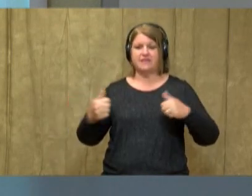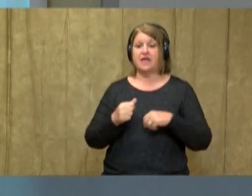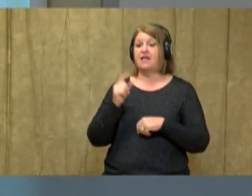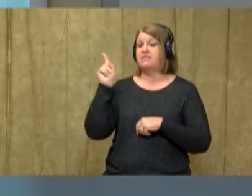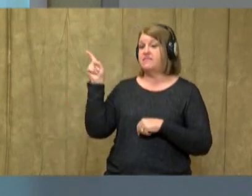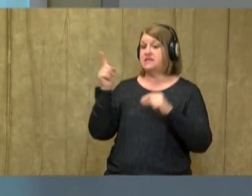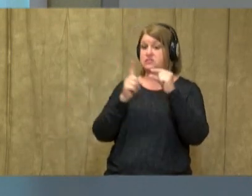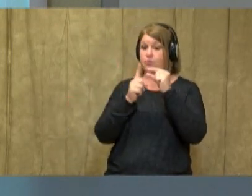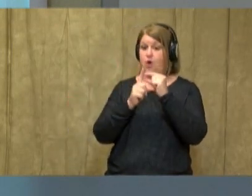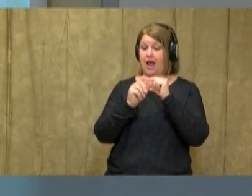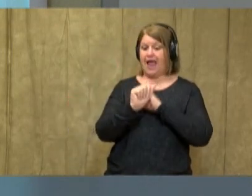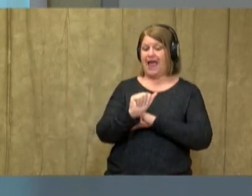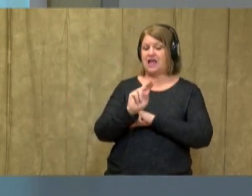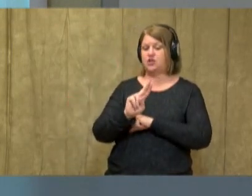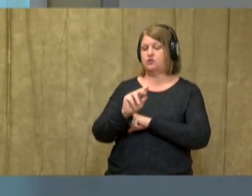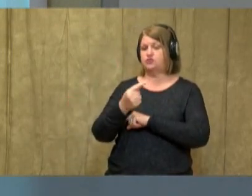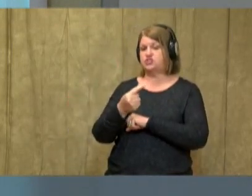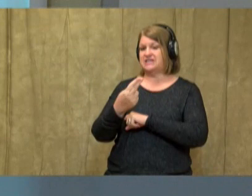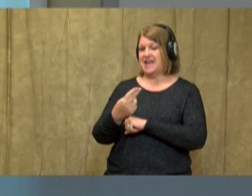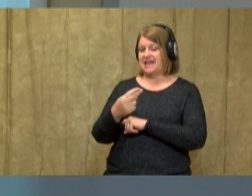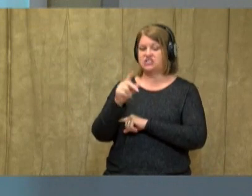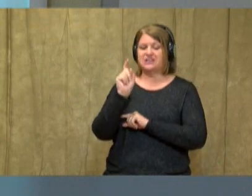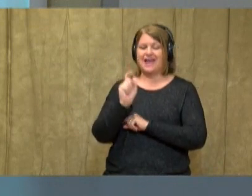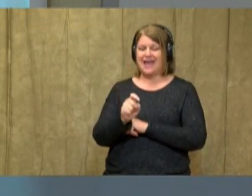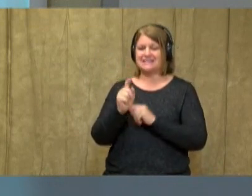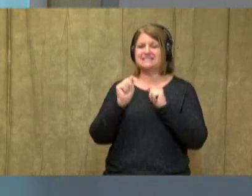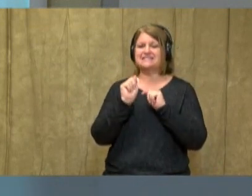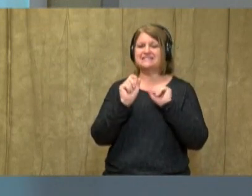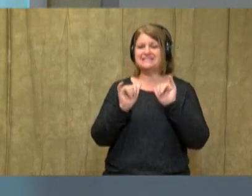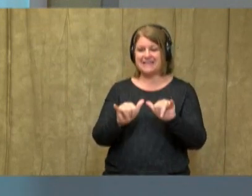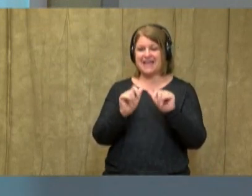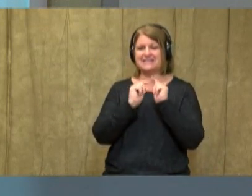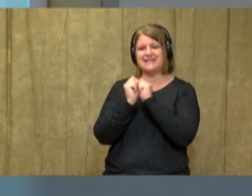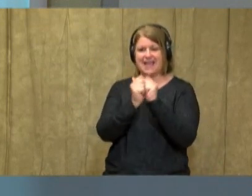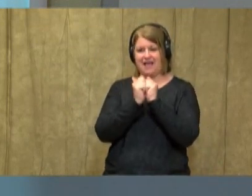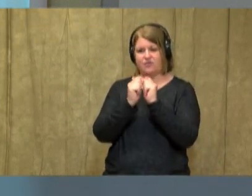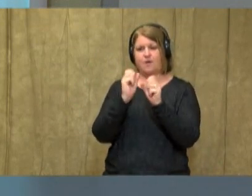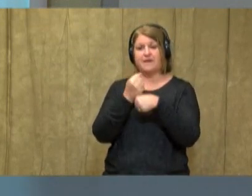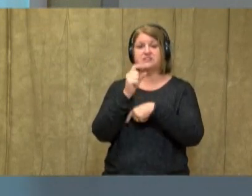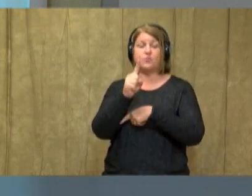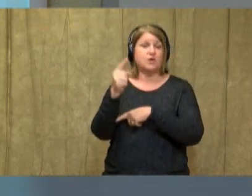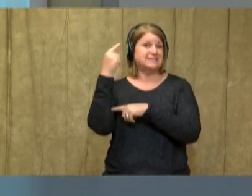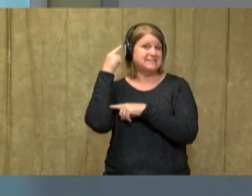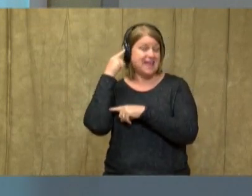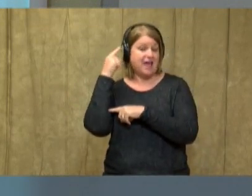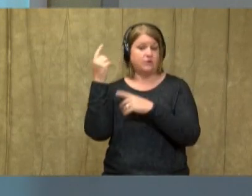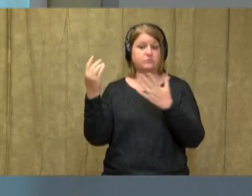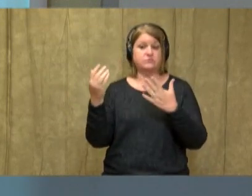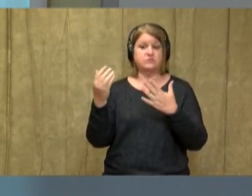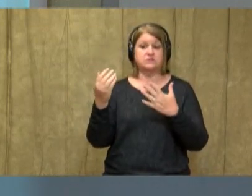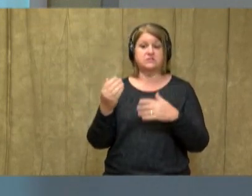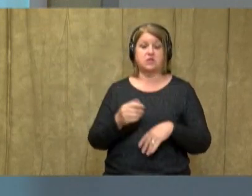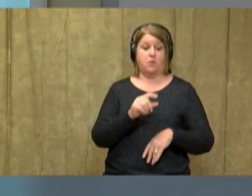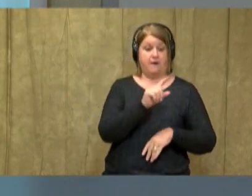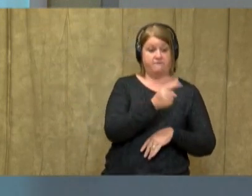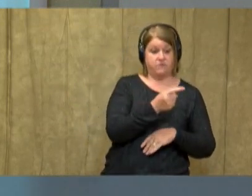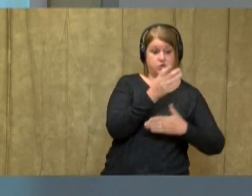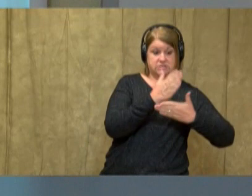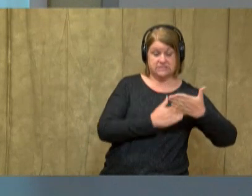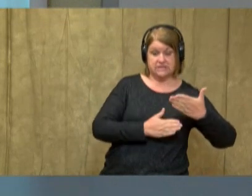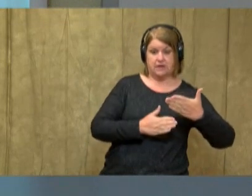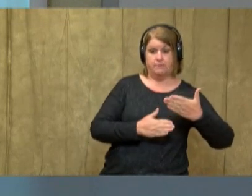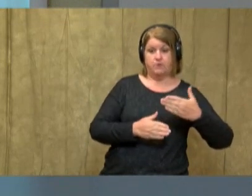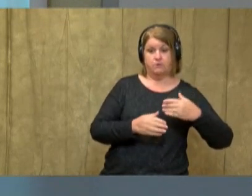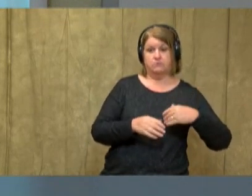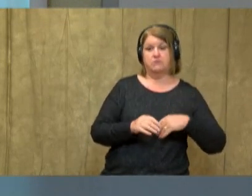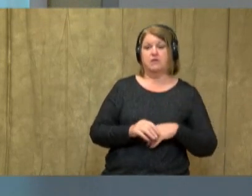word, AUGH has to stay together because it makes one sound. So here's my syllable 1, and